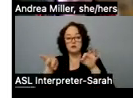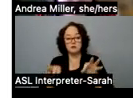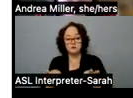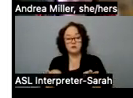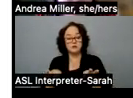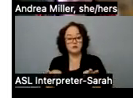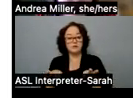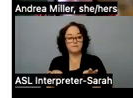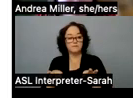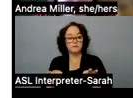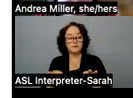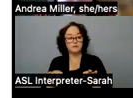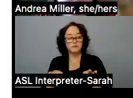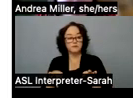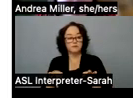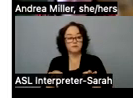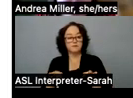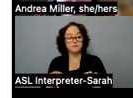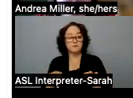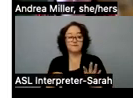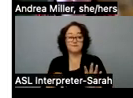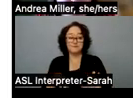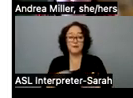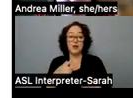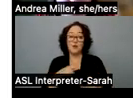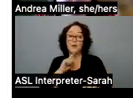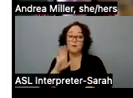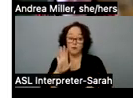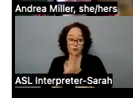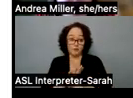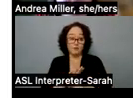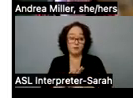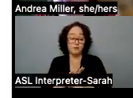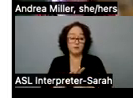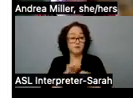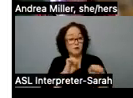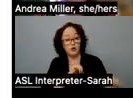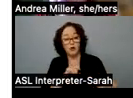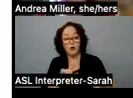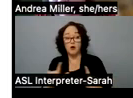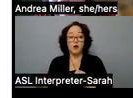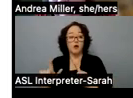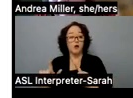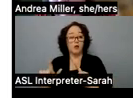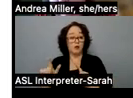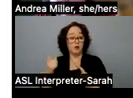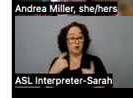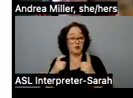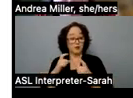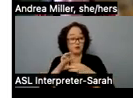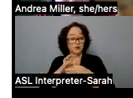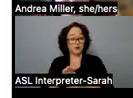we come to a close, but we promise that all the questions that were put into the